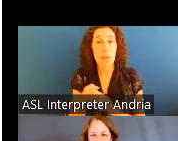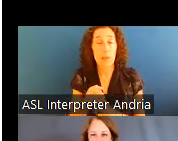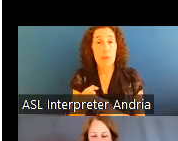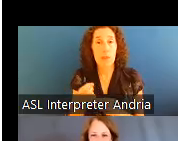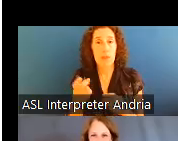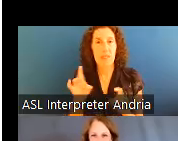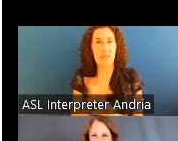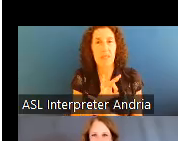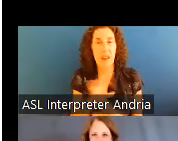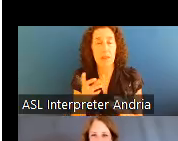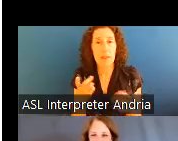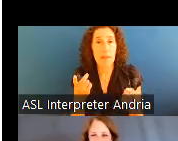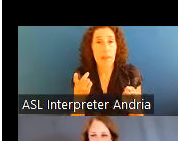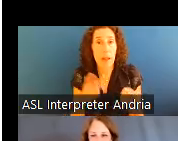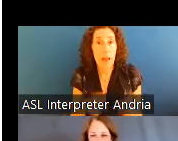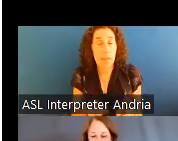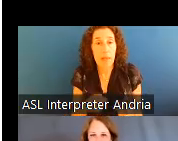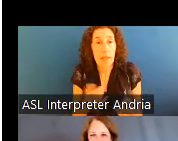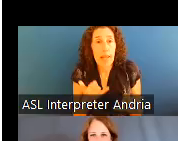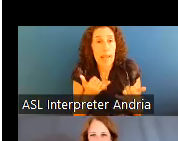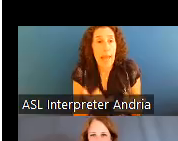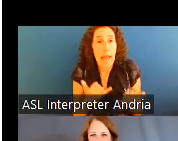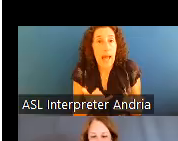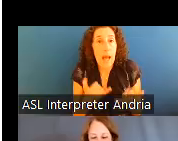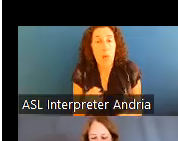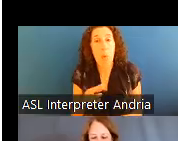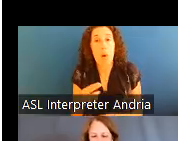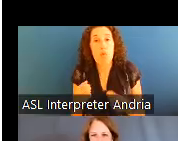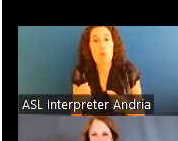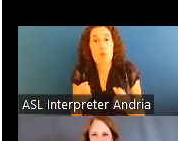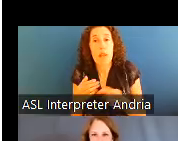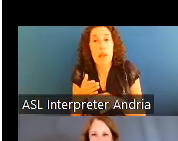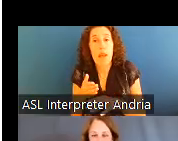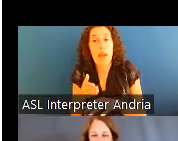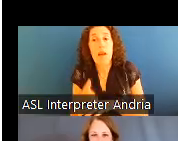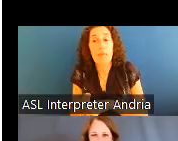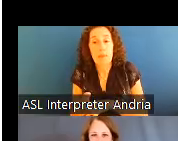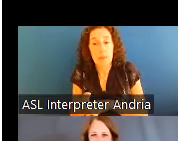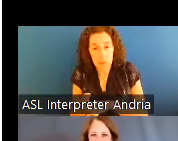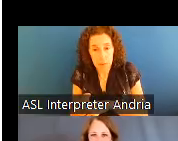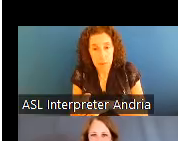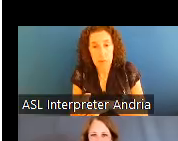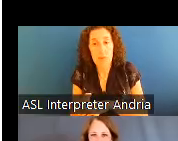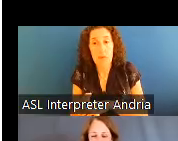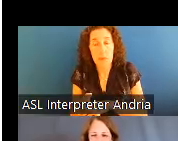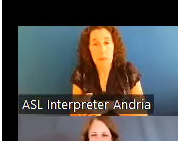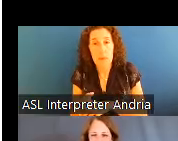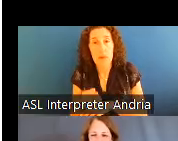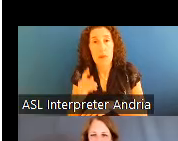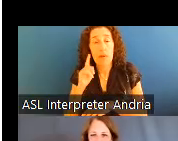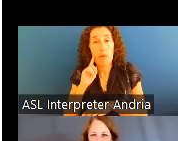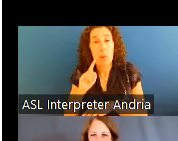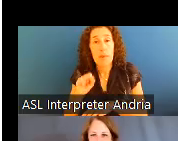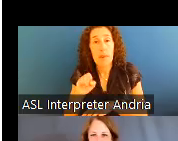them call in the immediate aftermath, so post-sexual violence, or you might see them